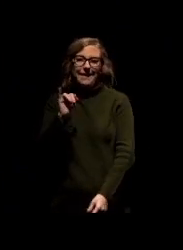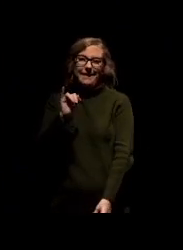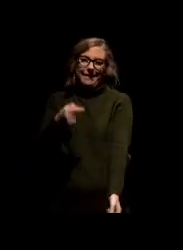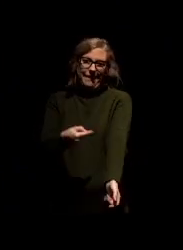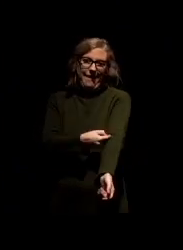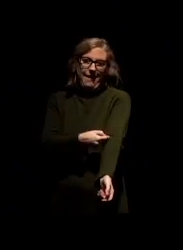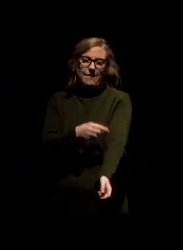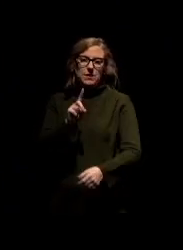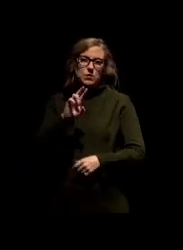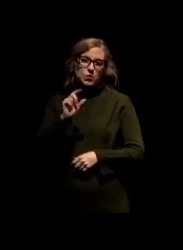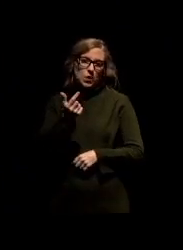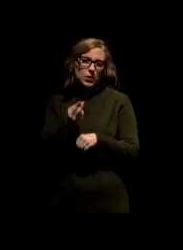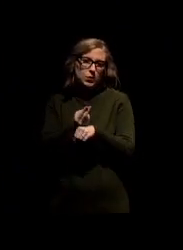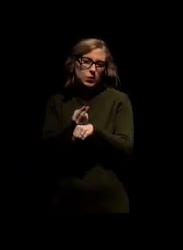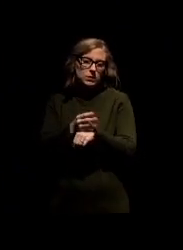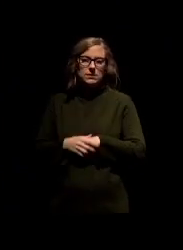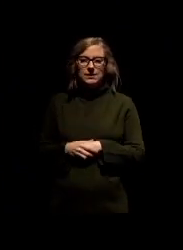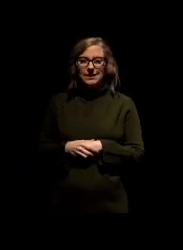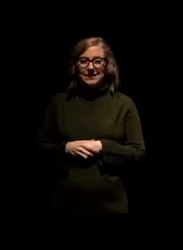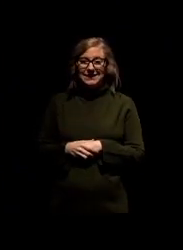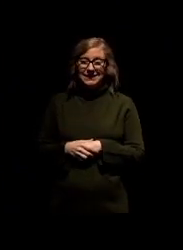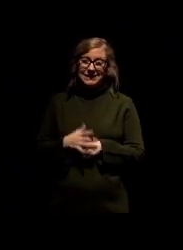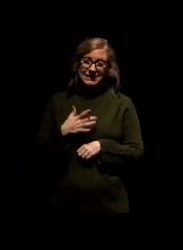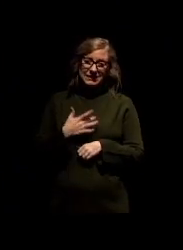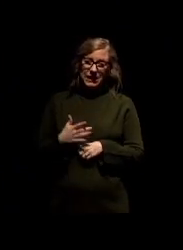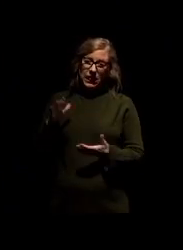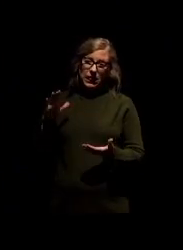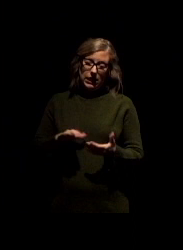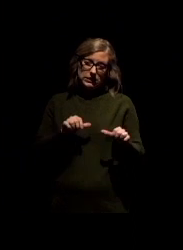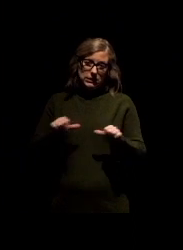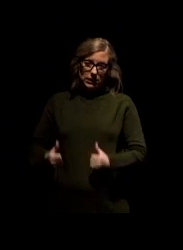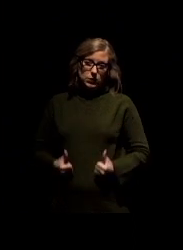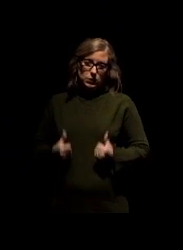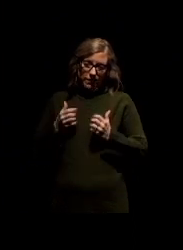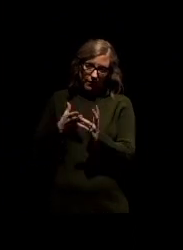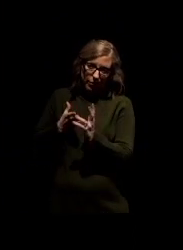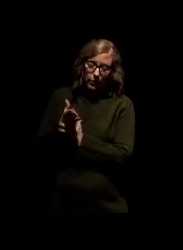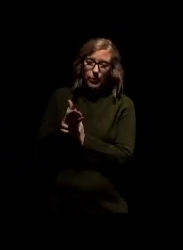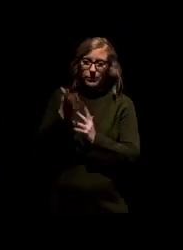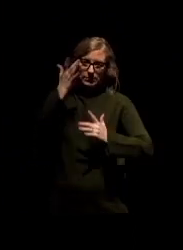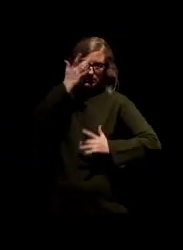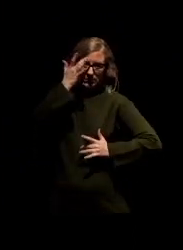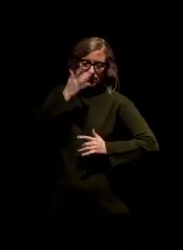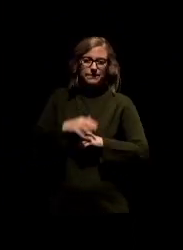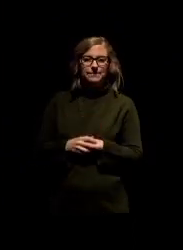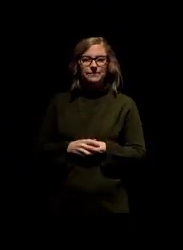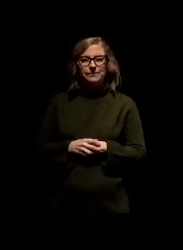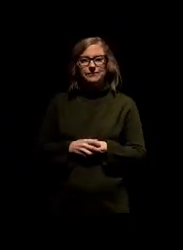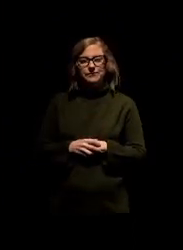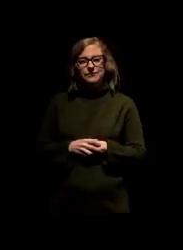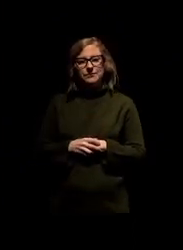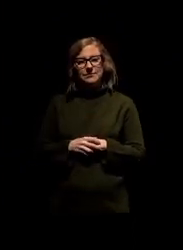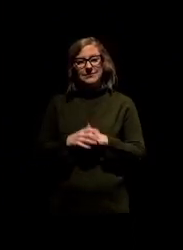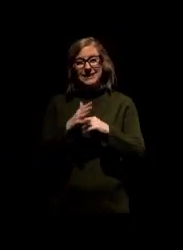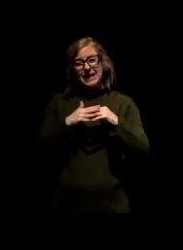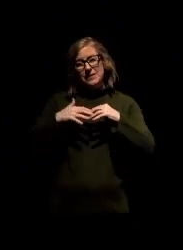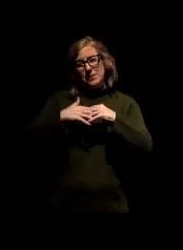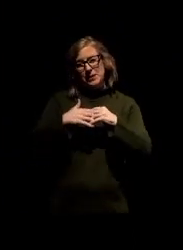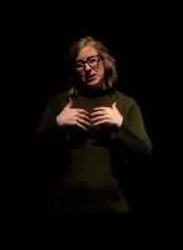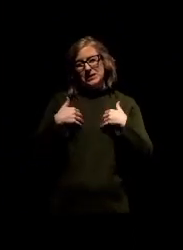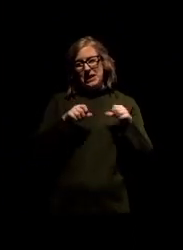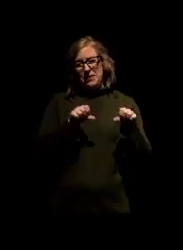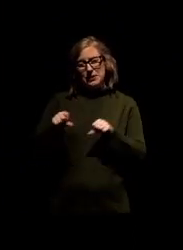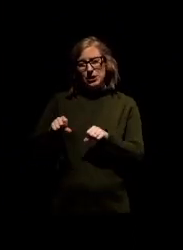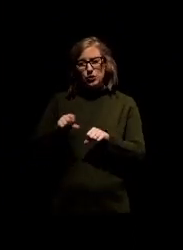And they're less likely to survive. Native Americans have the potential for overdoses,